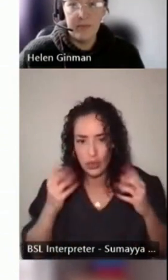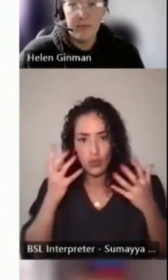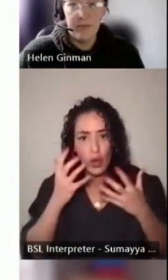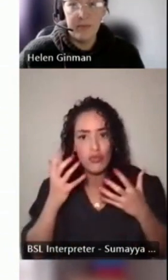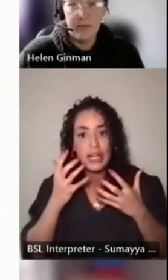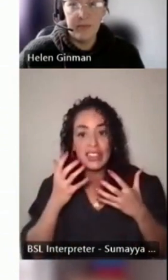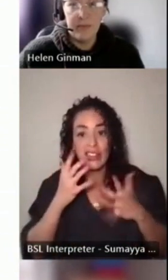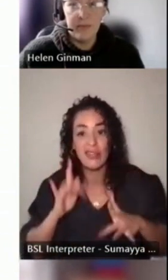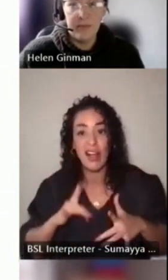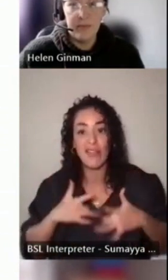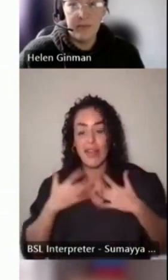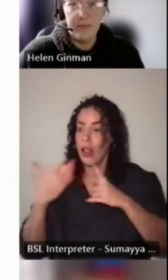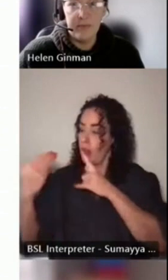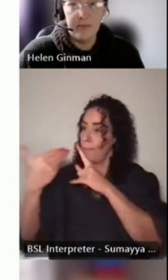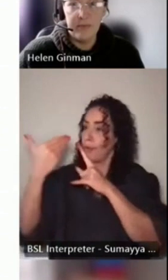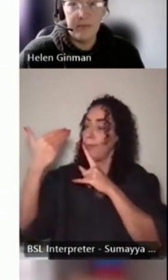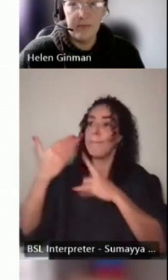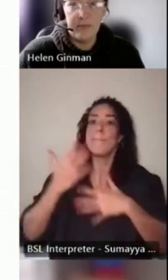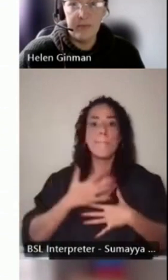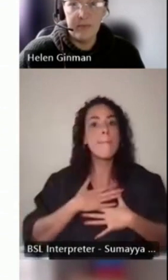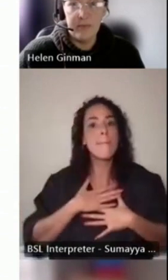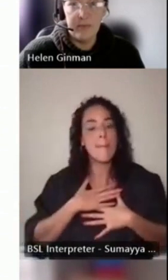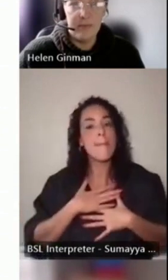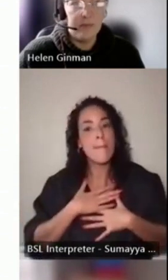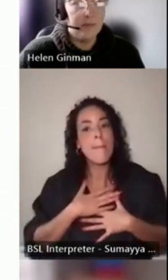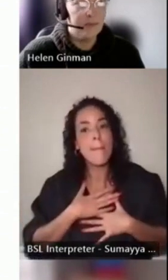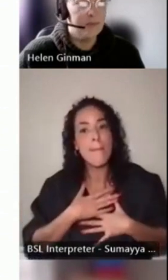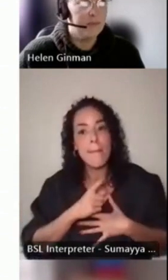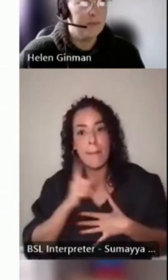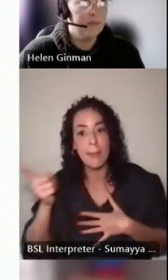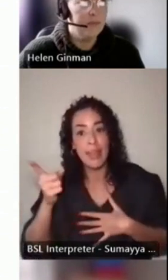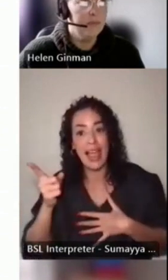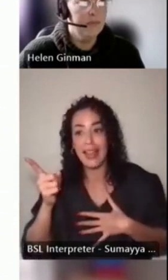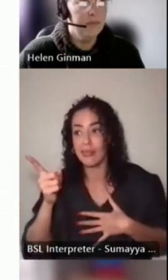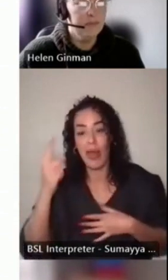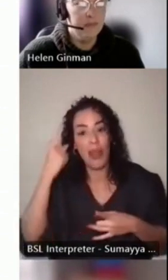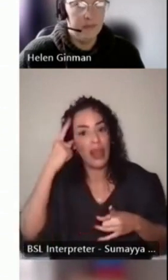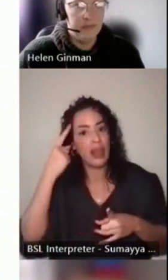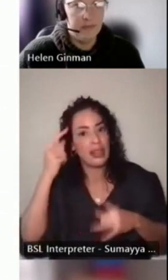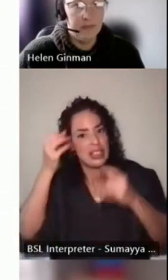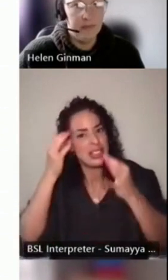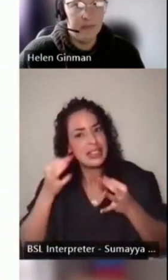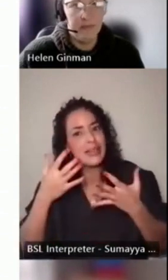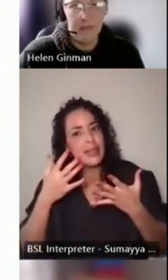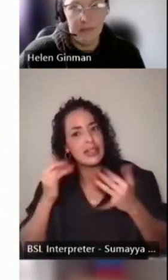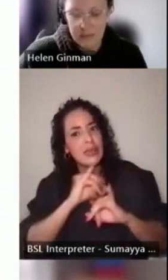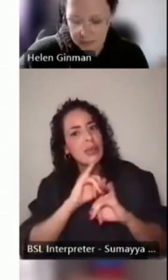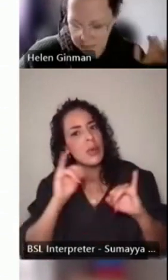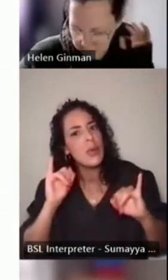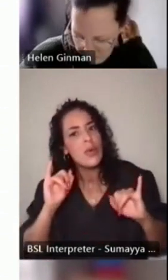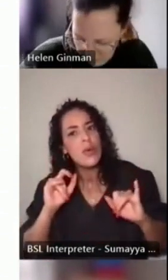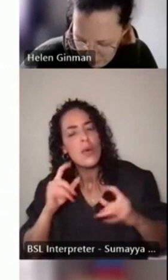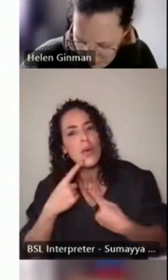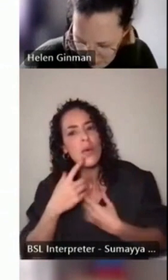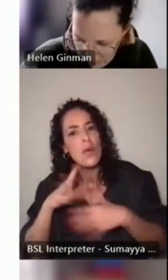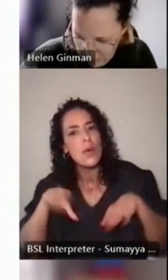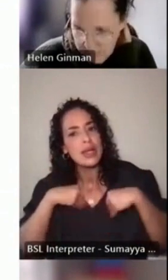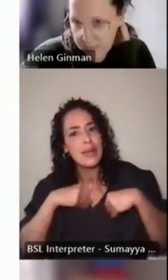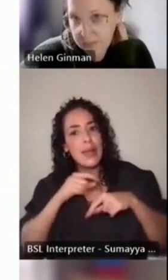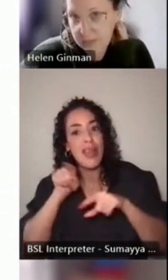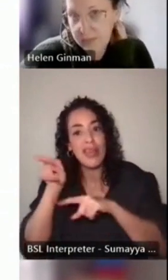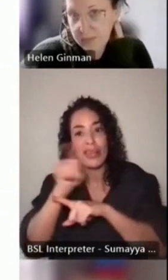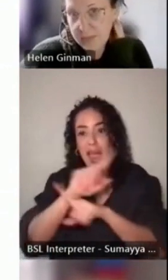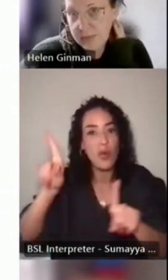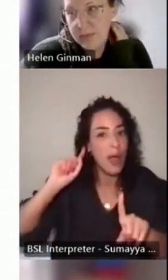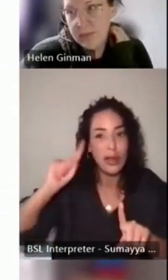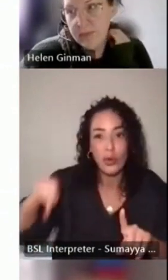feeling validated, that they're taking what we're saying seriously, that they're hearing what we're saying, they're not trying to dismiss us.